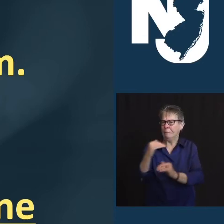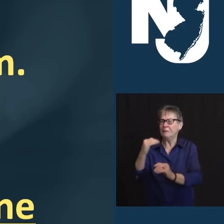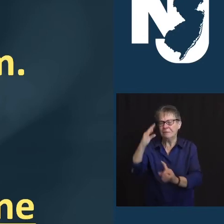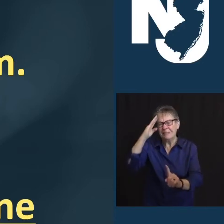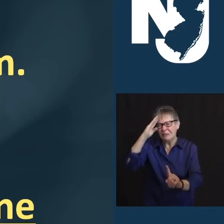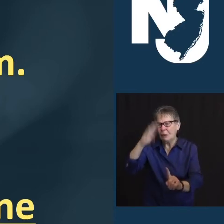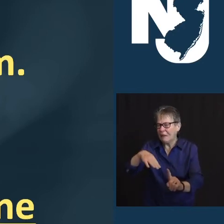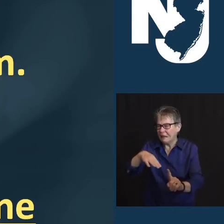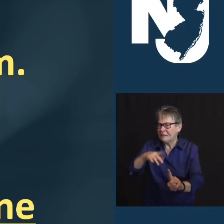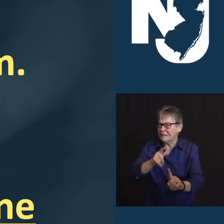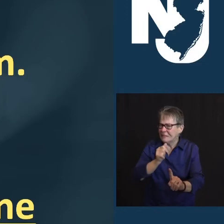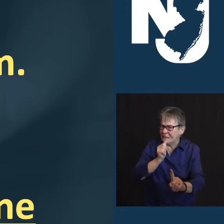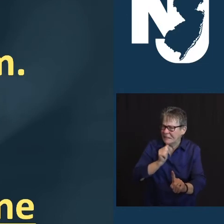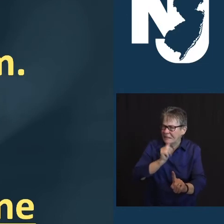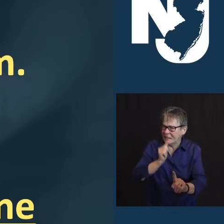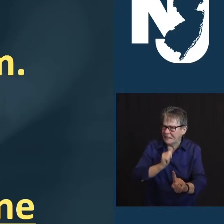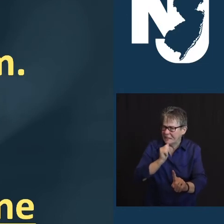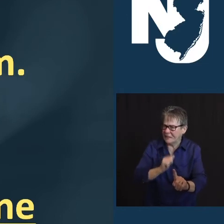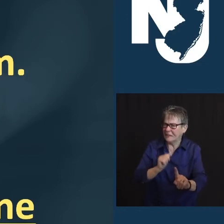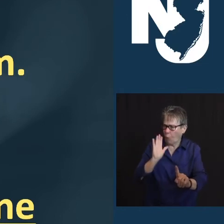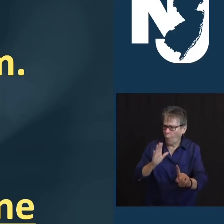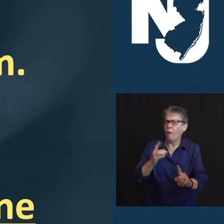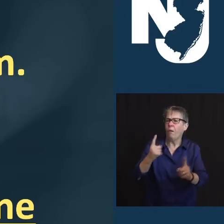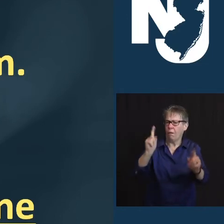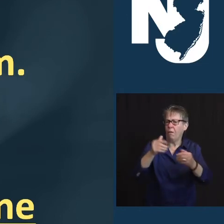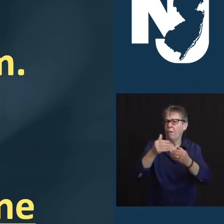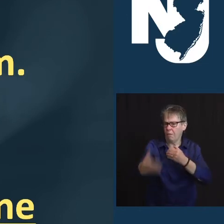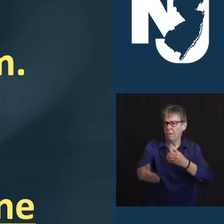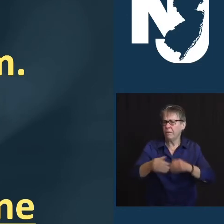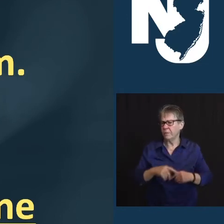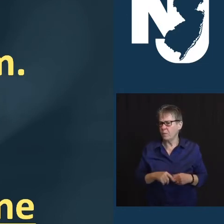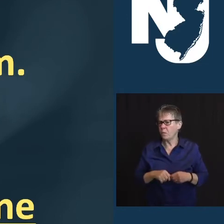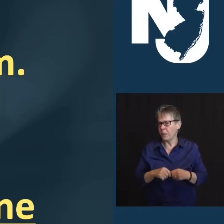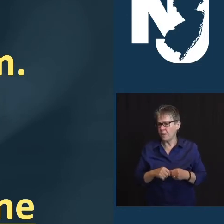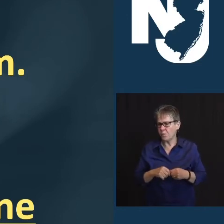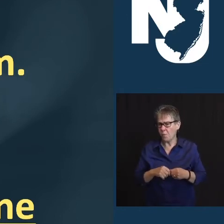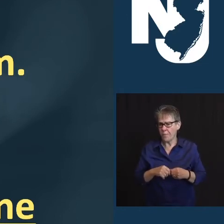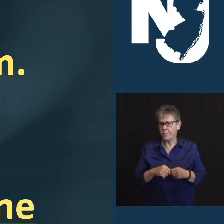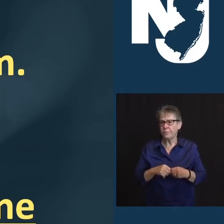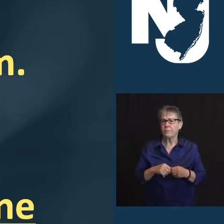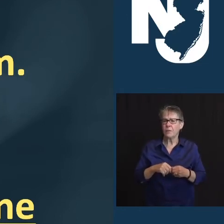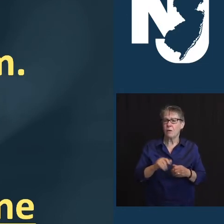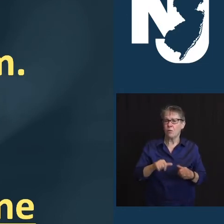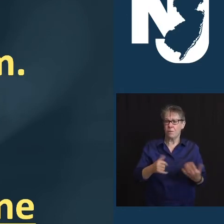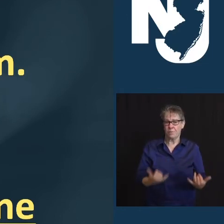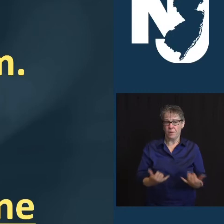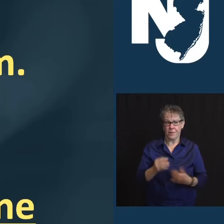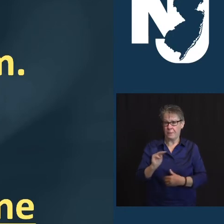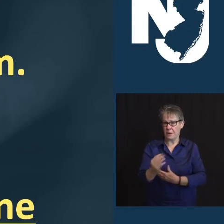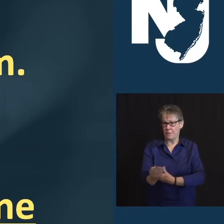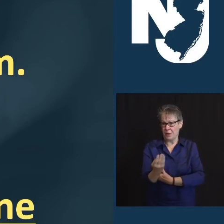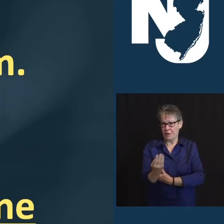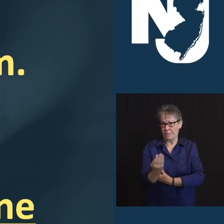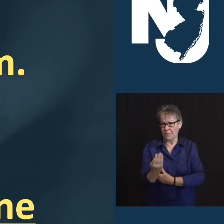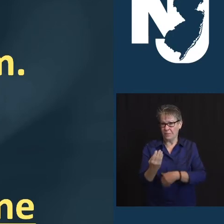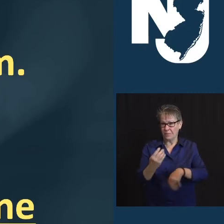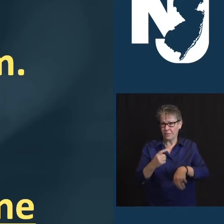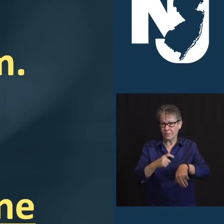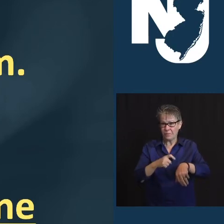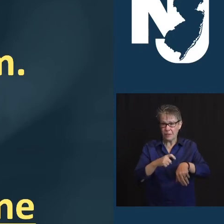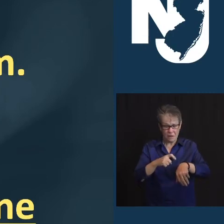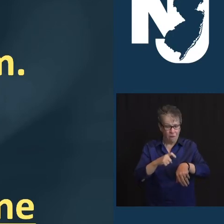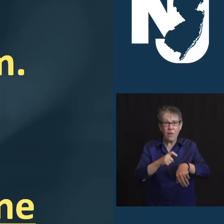calling. They did. I'd say two things. The first hour, the number was up. 17,000 calls came in.